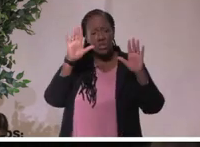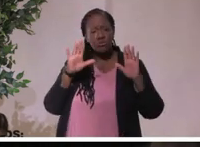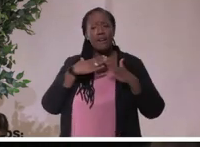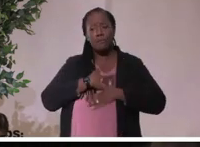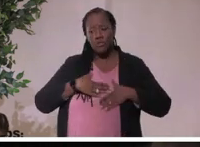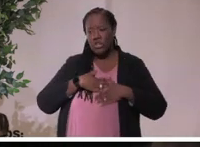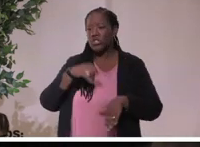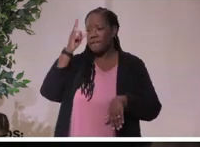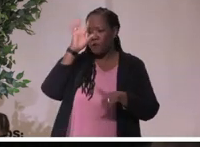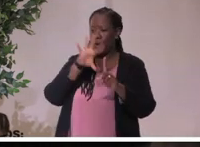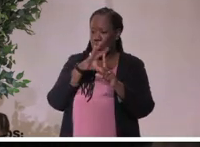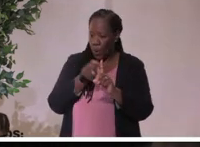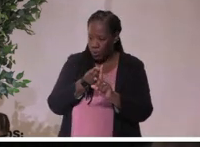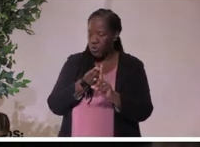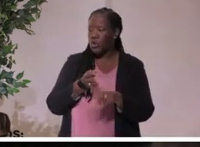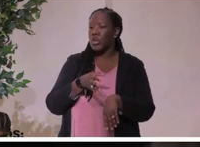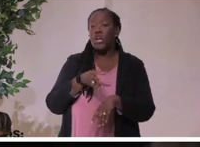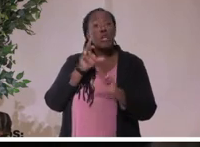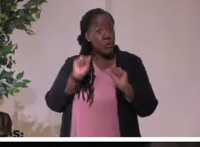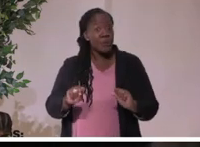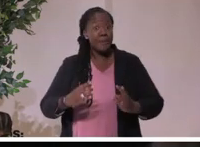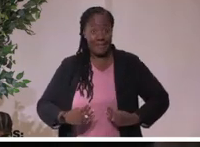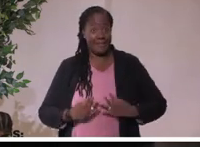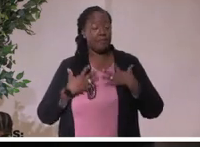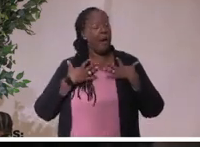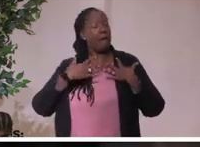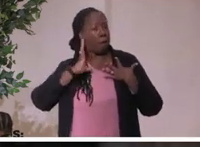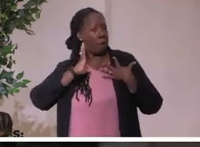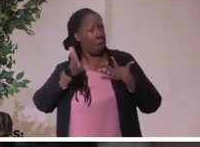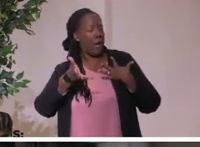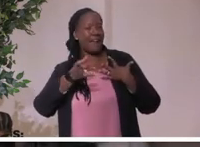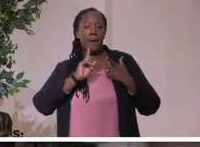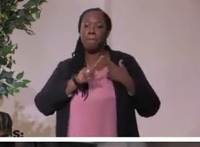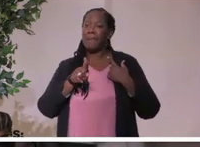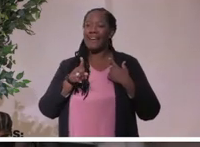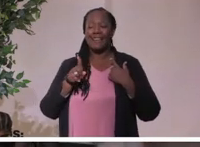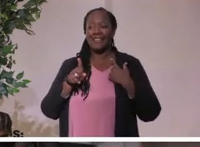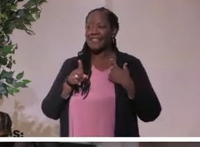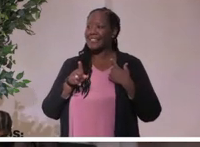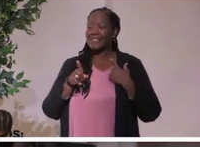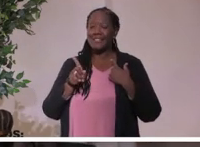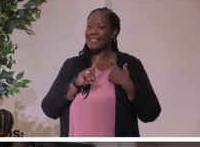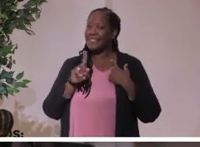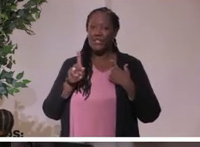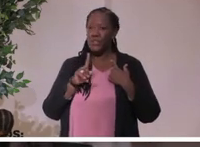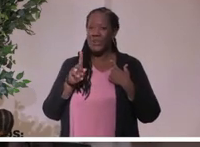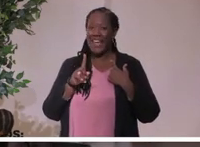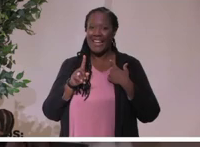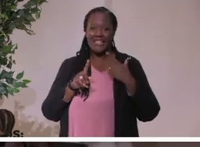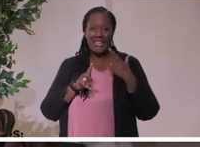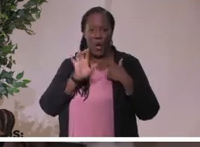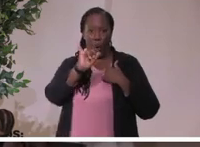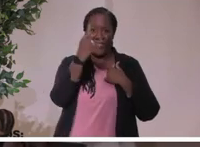the culture that you're looking at. You can be inspired by the culture, but not to actually take an item from